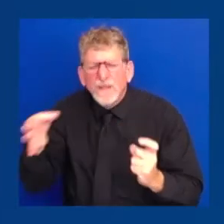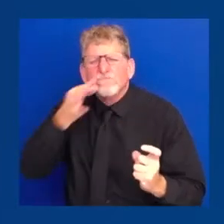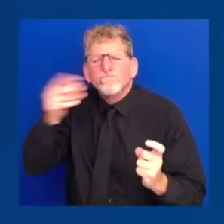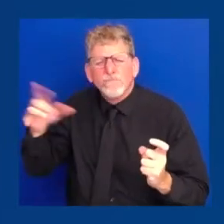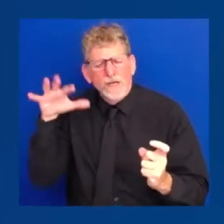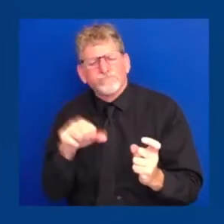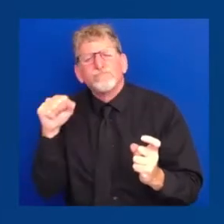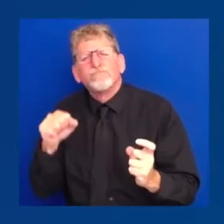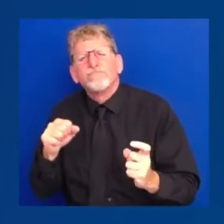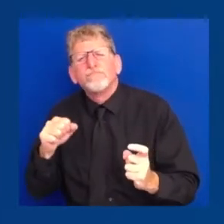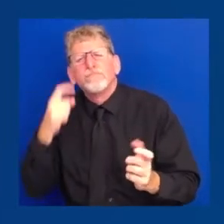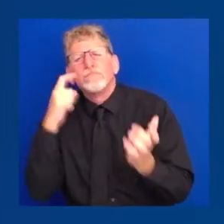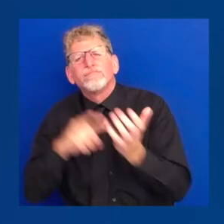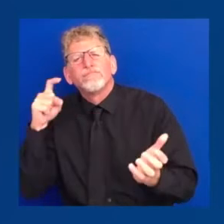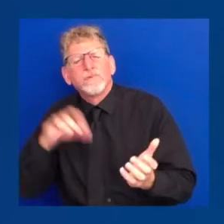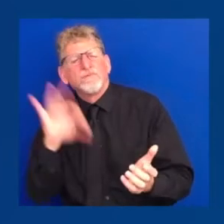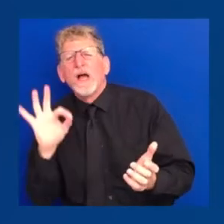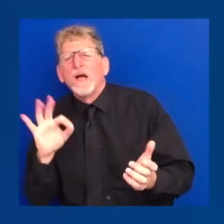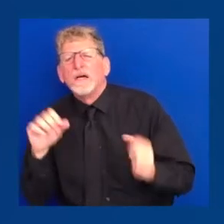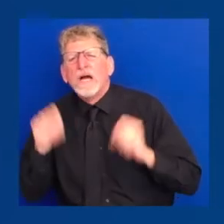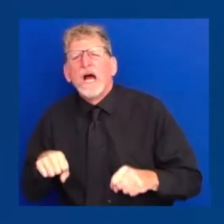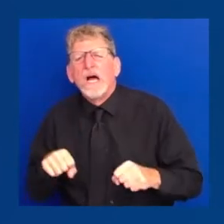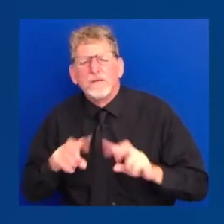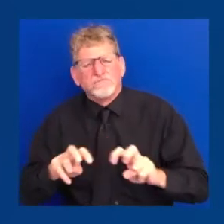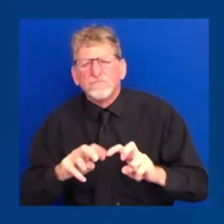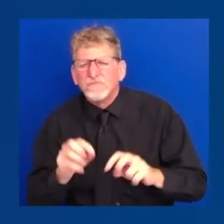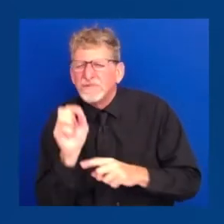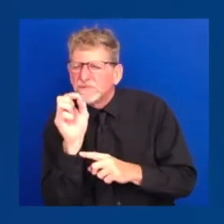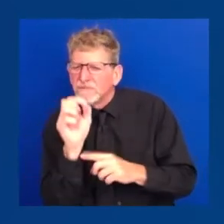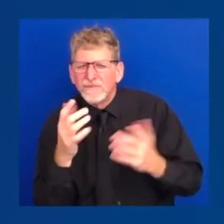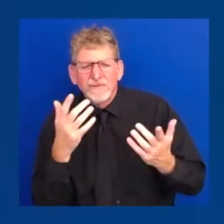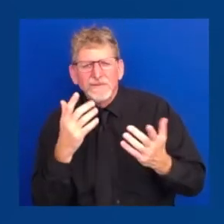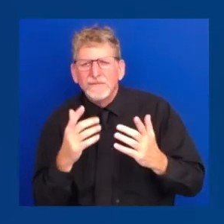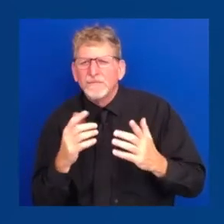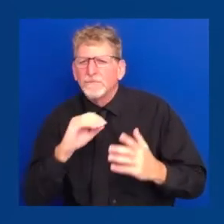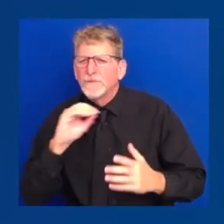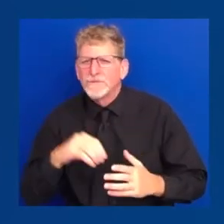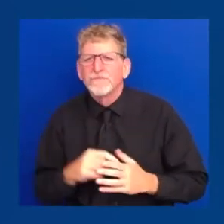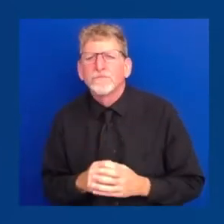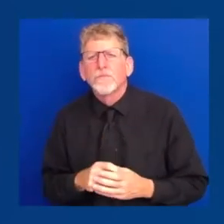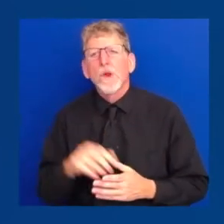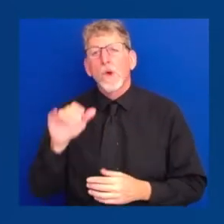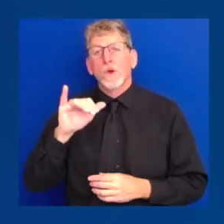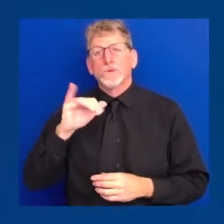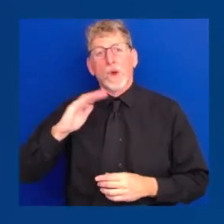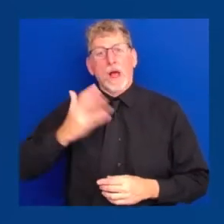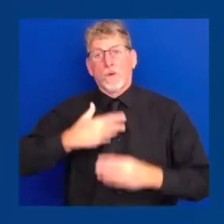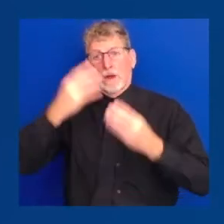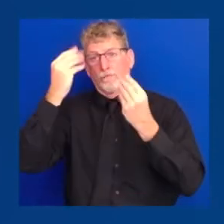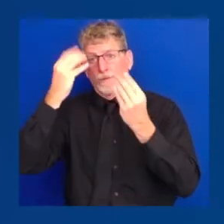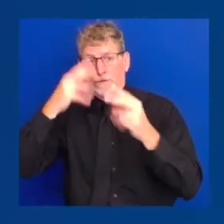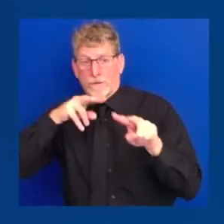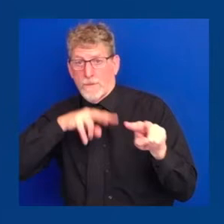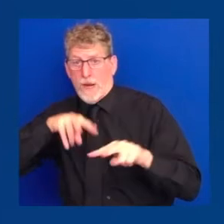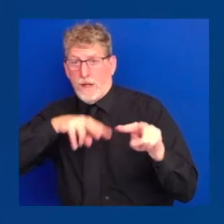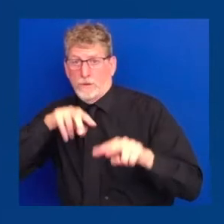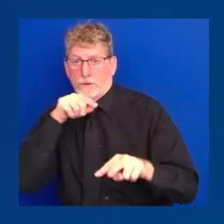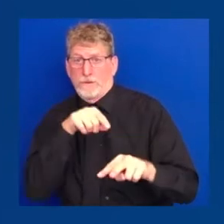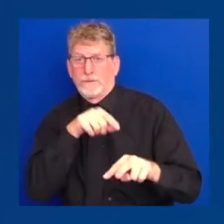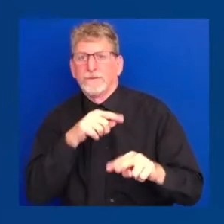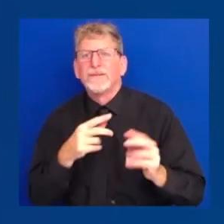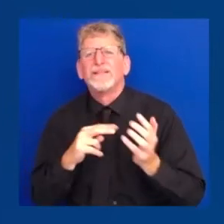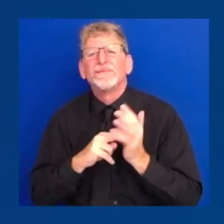we continue to invest in and scale up our data modernization efforts, which improve COVID-19 data collection,